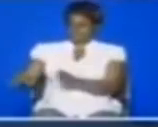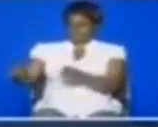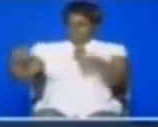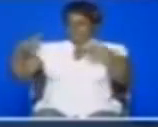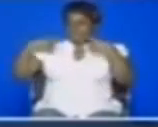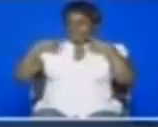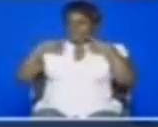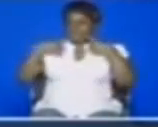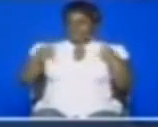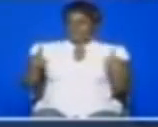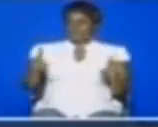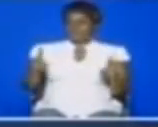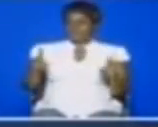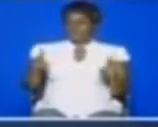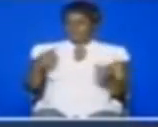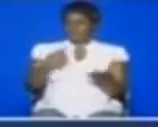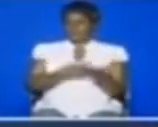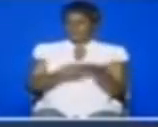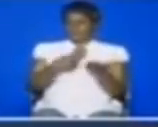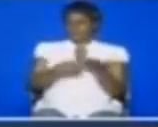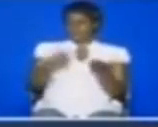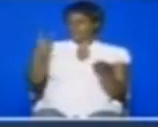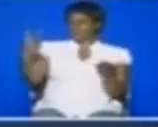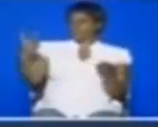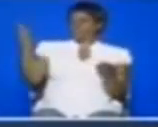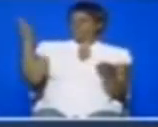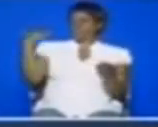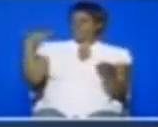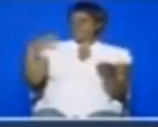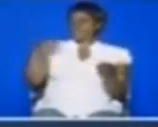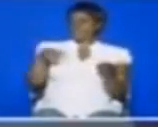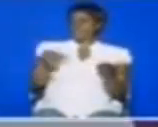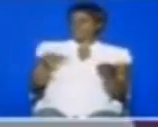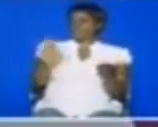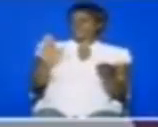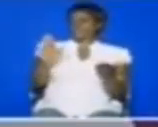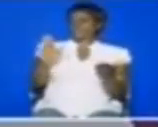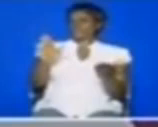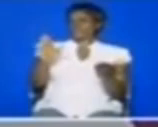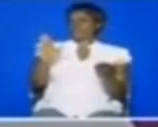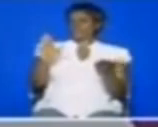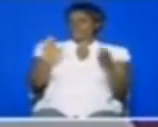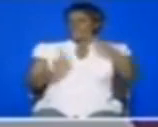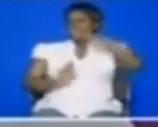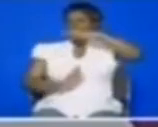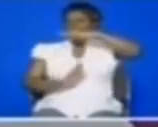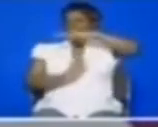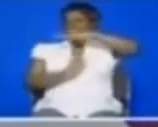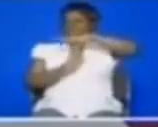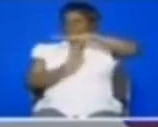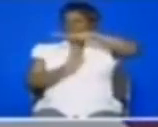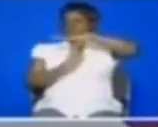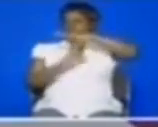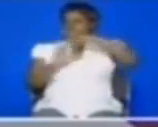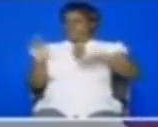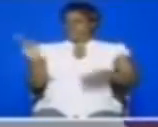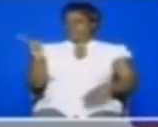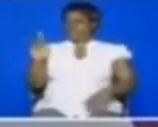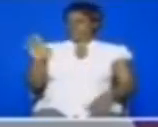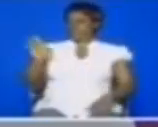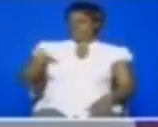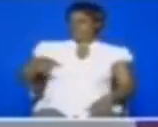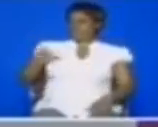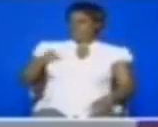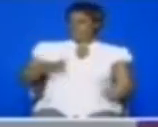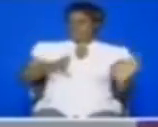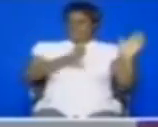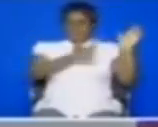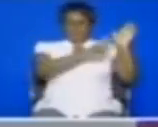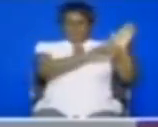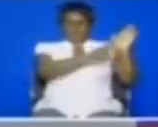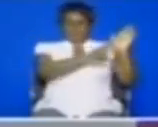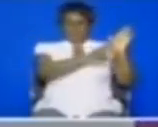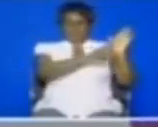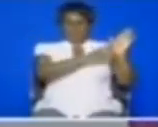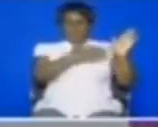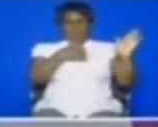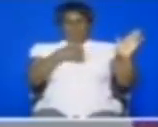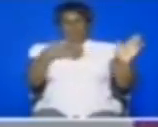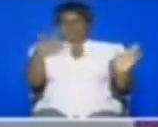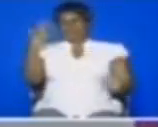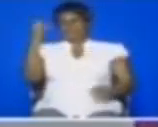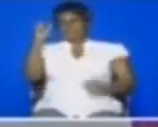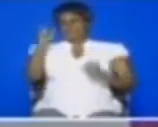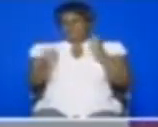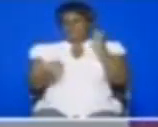released about 2 weeks ago that put you at the top of the Nairobi women representative race, and you had